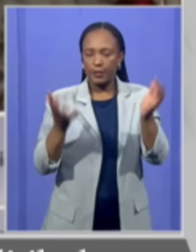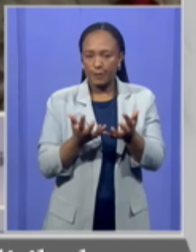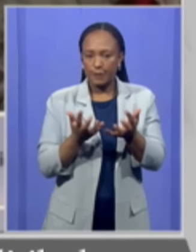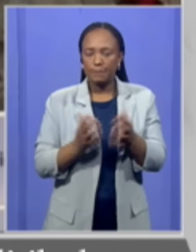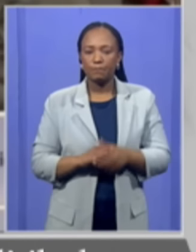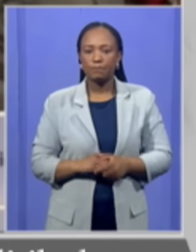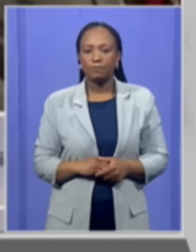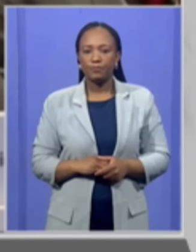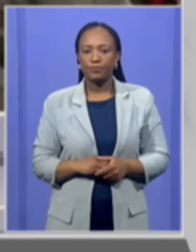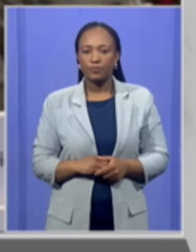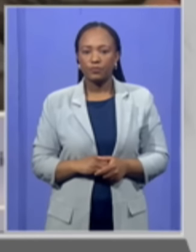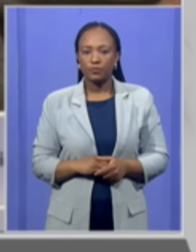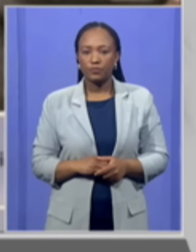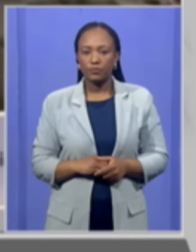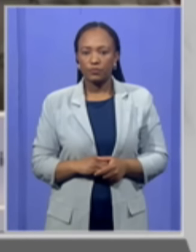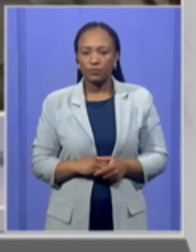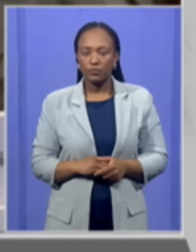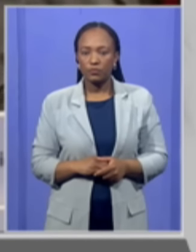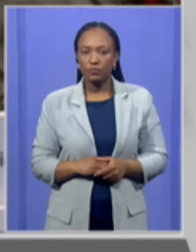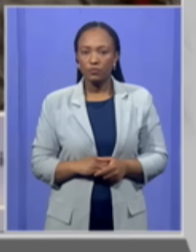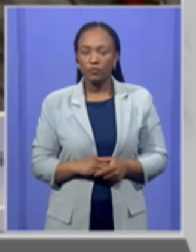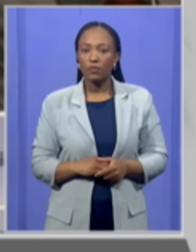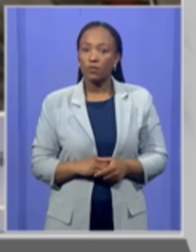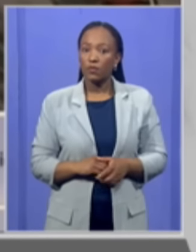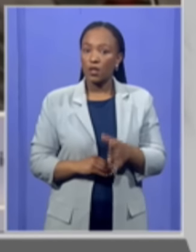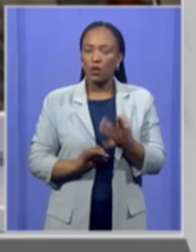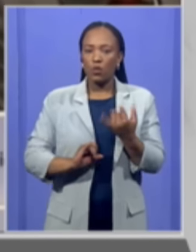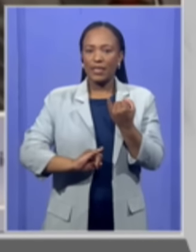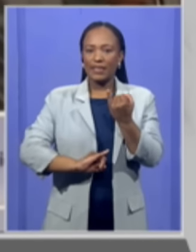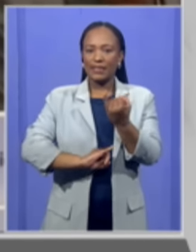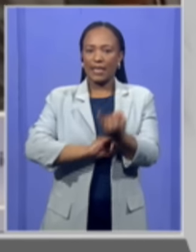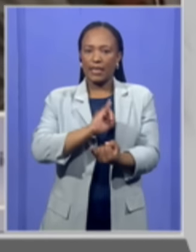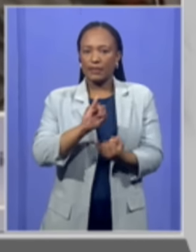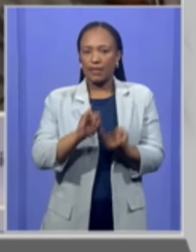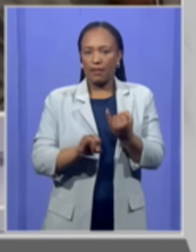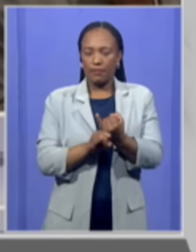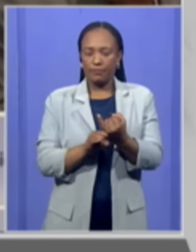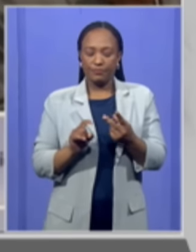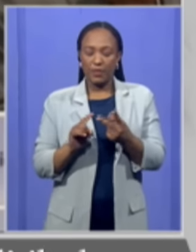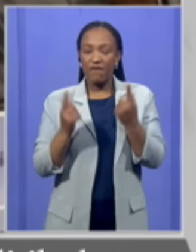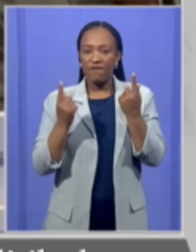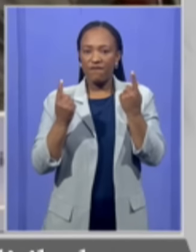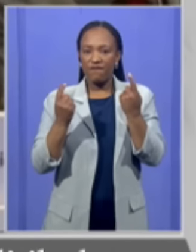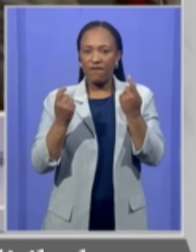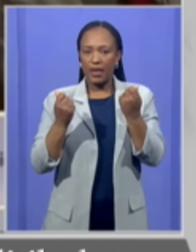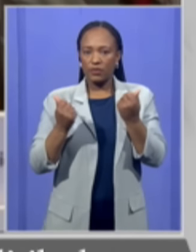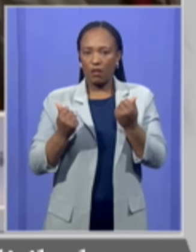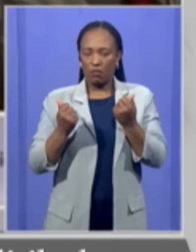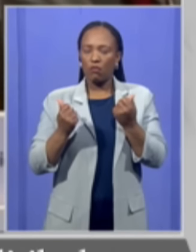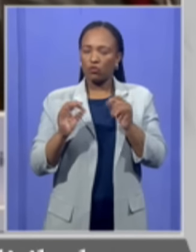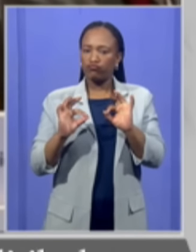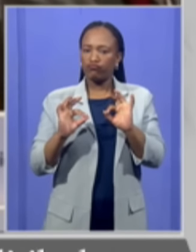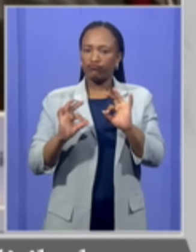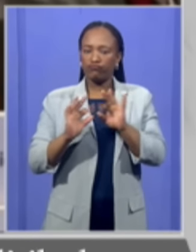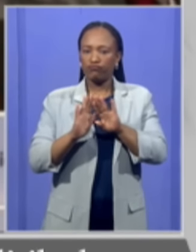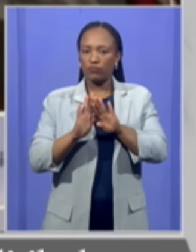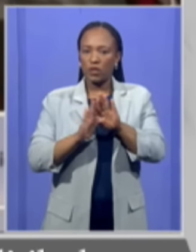Fostering a more stable and effective and resilient international financial architecture, enhancing debt